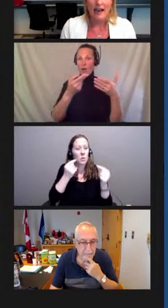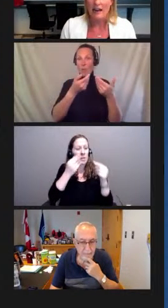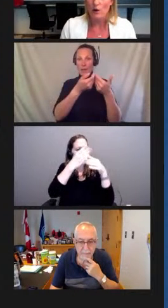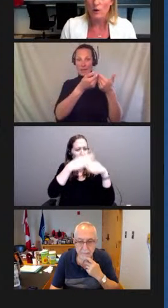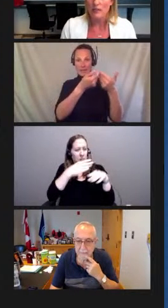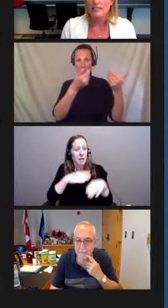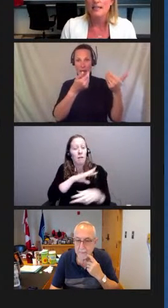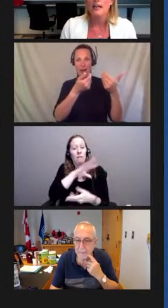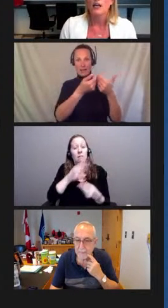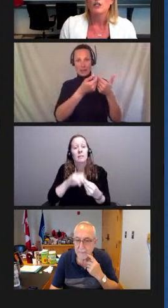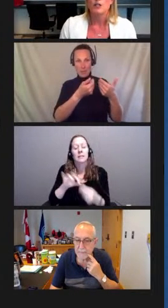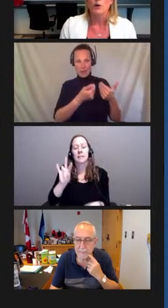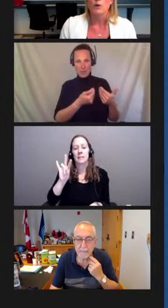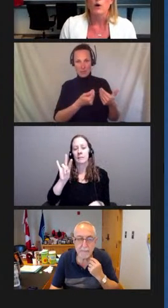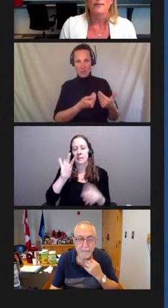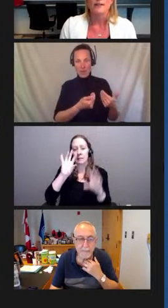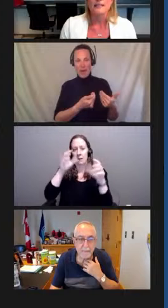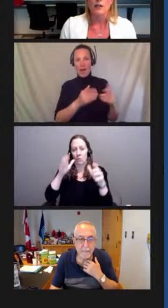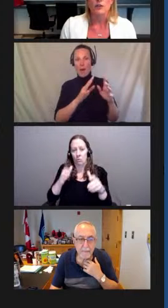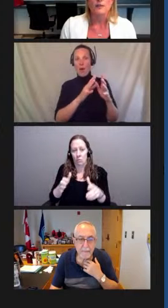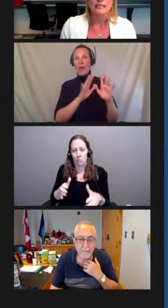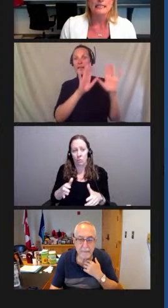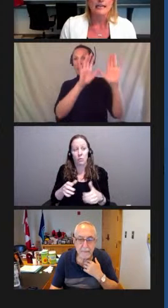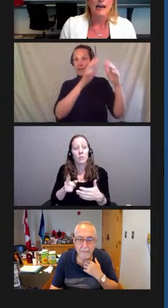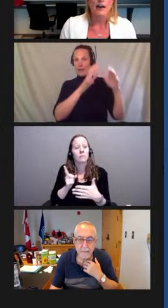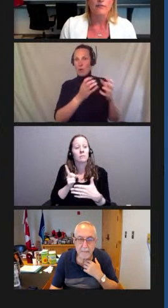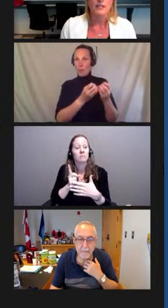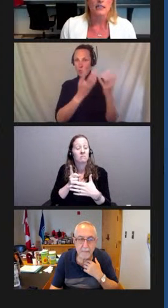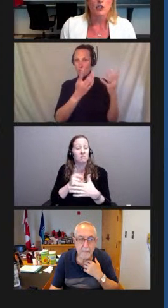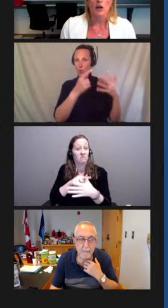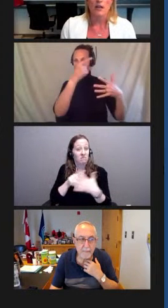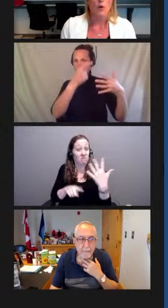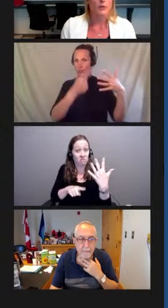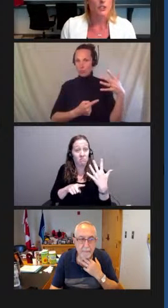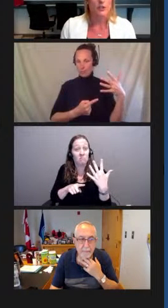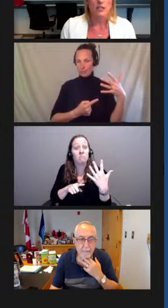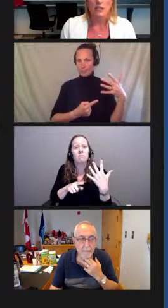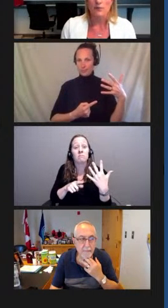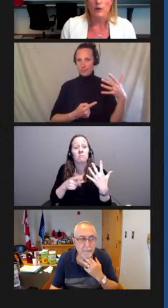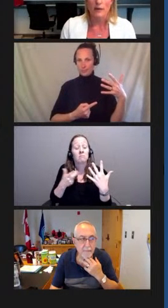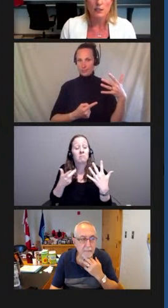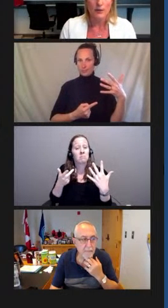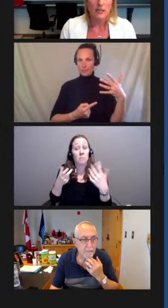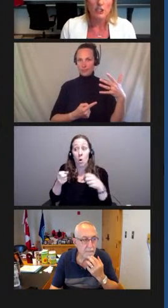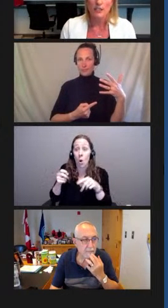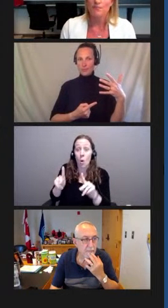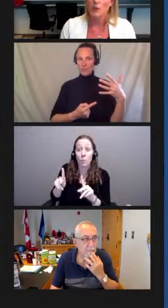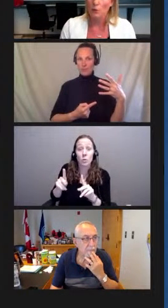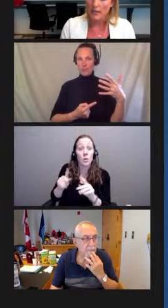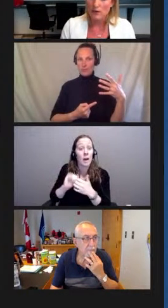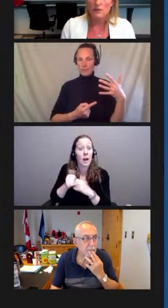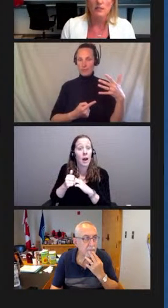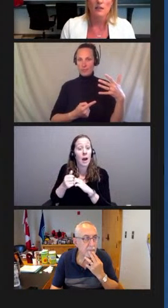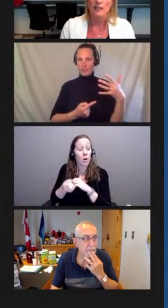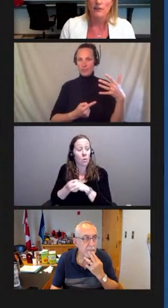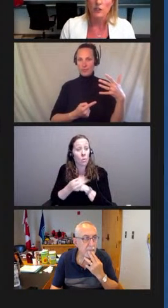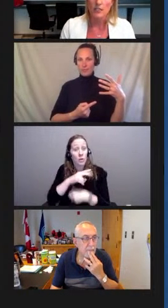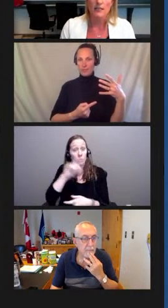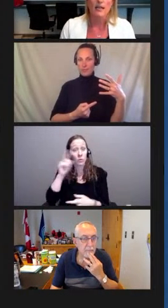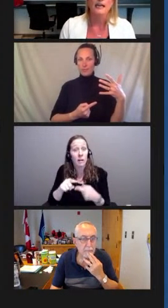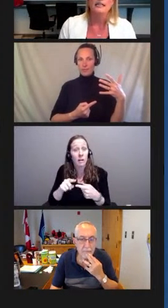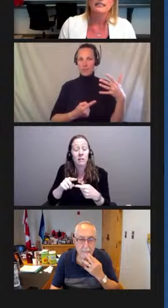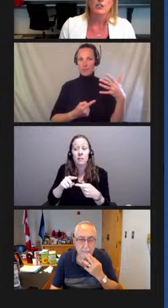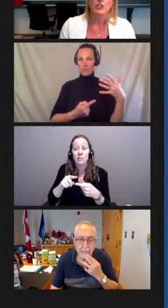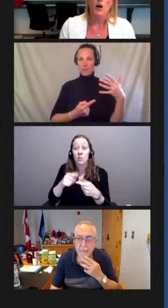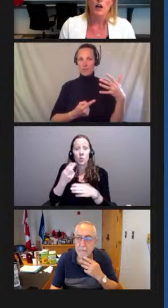7 categories. So this includes needs that have touched on opportunities for waste reduction, reuse,